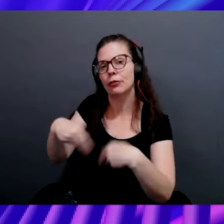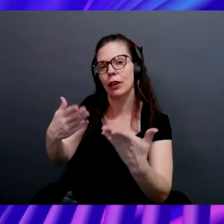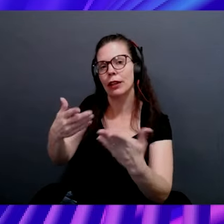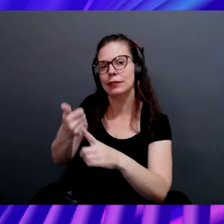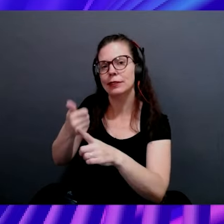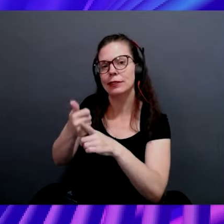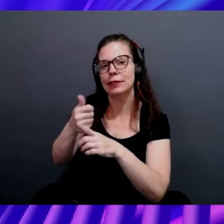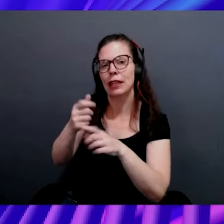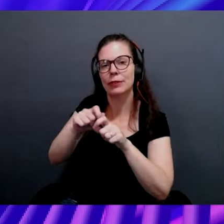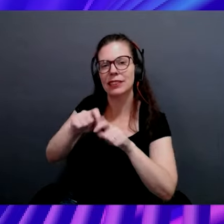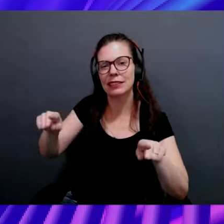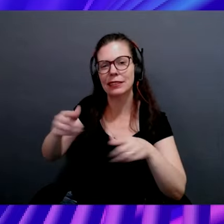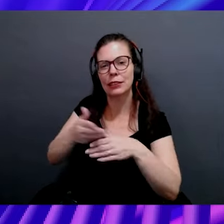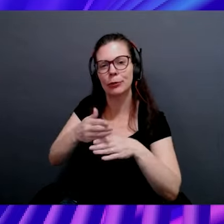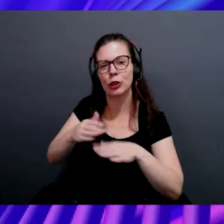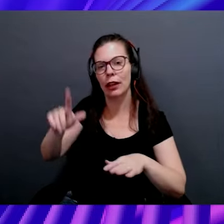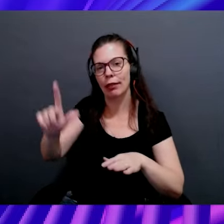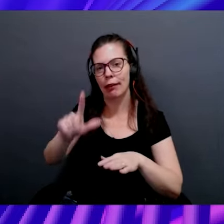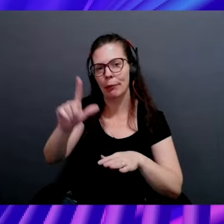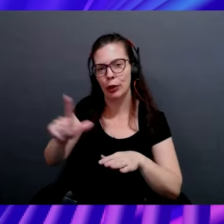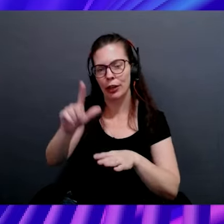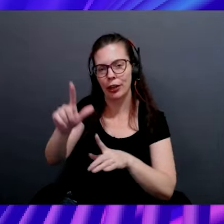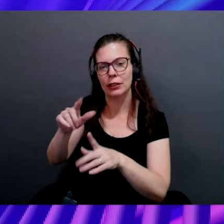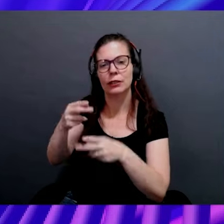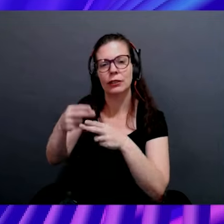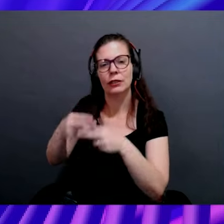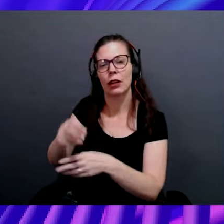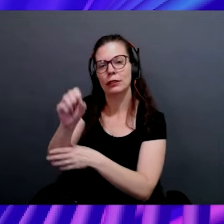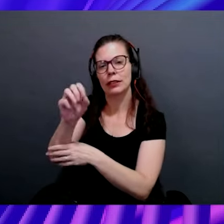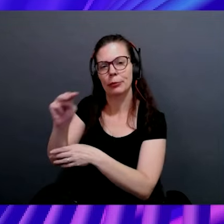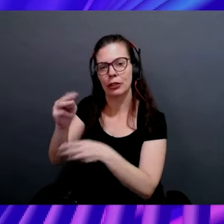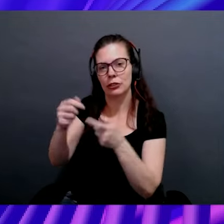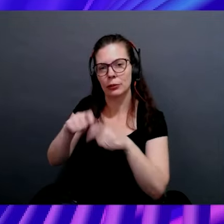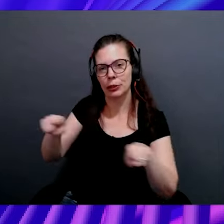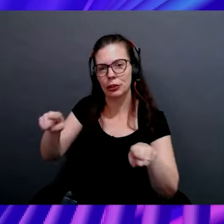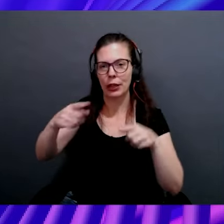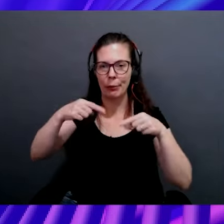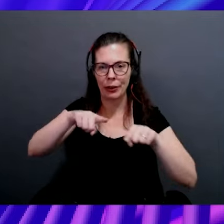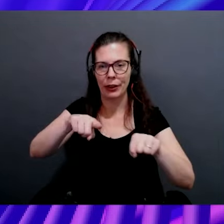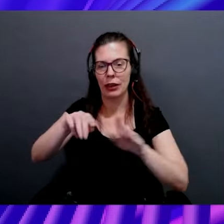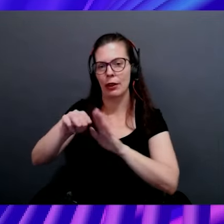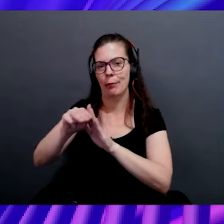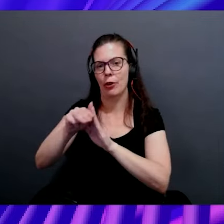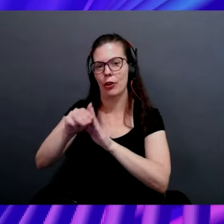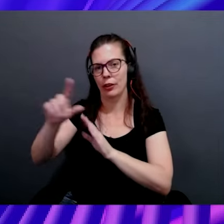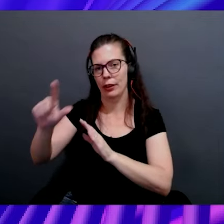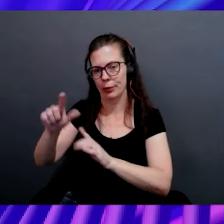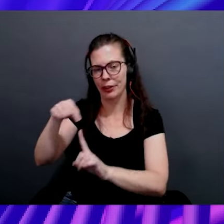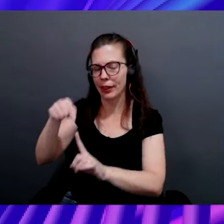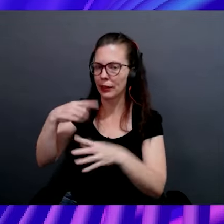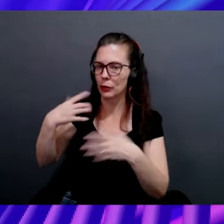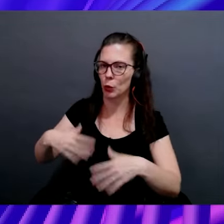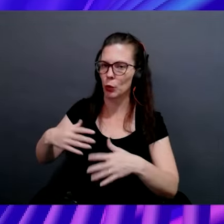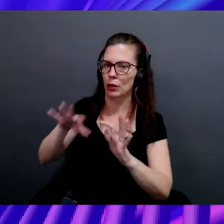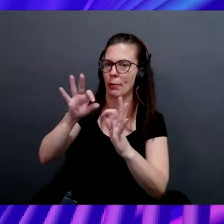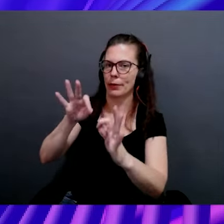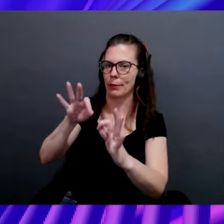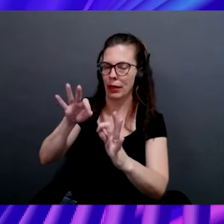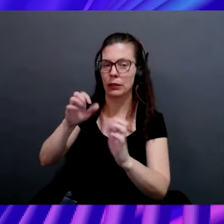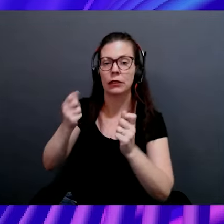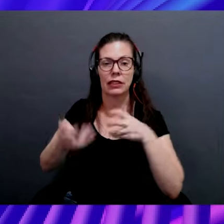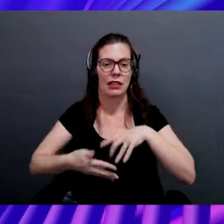distributed libraries, which are called SageMaker Distributed Parallel and Model Parallel. And those are highly optimized and could be integrated with